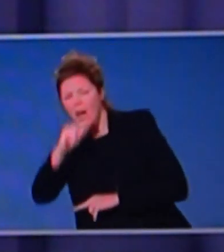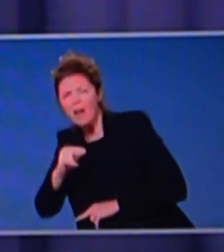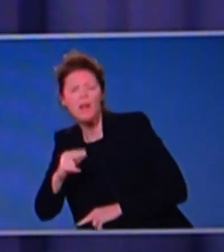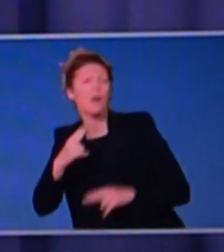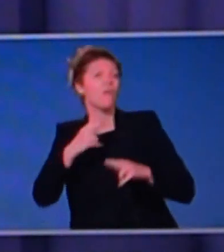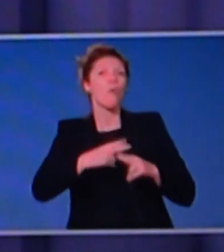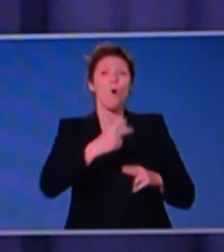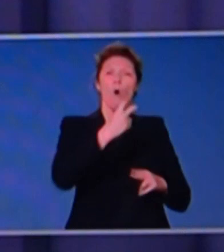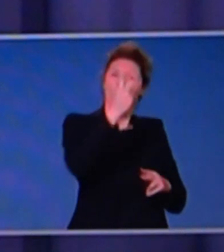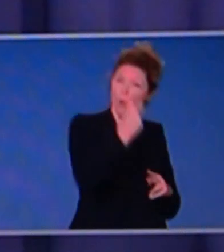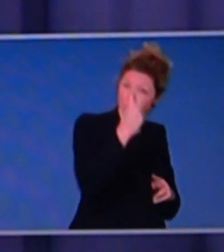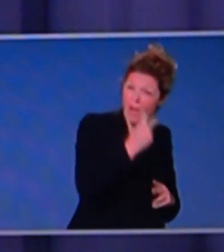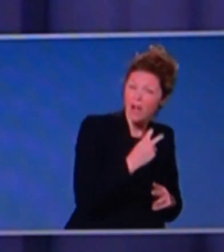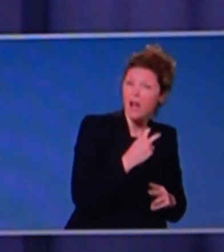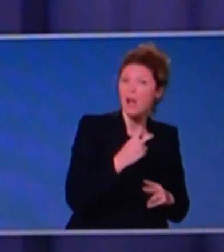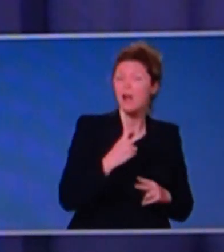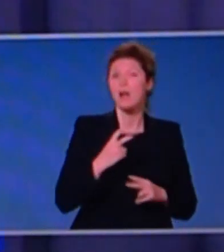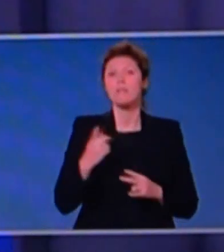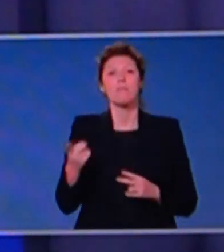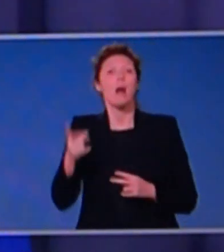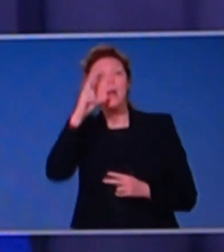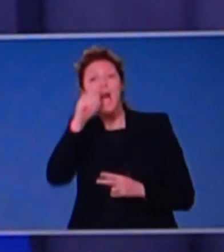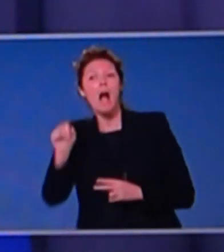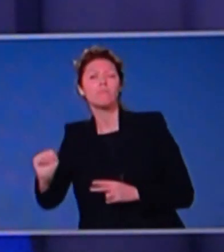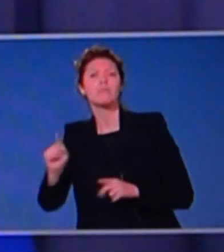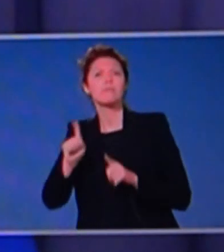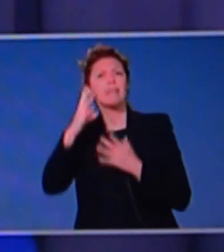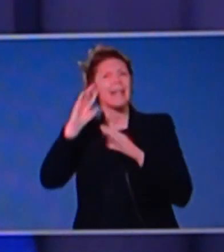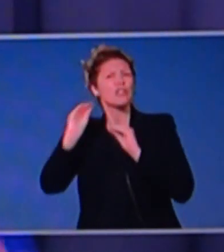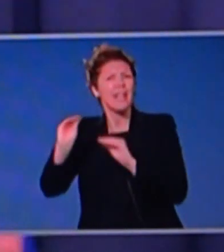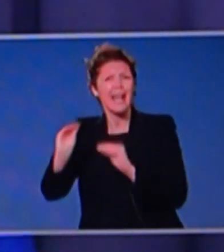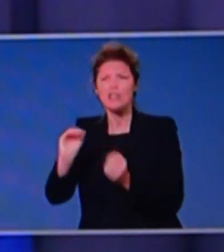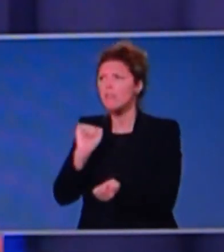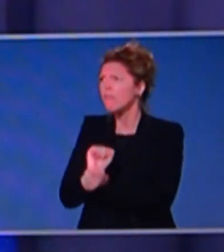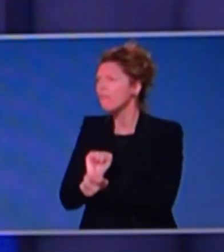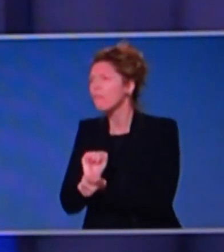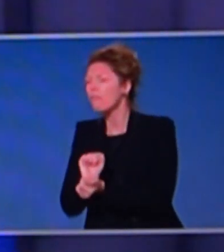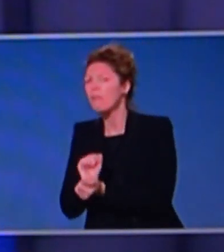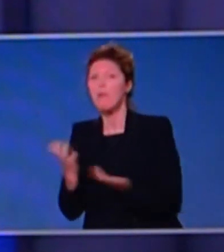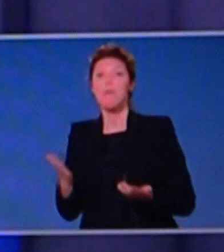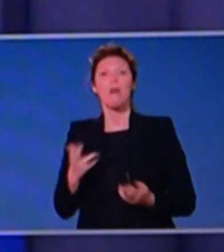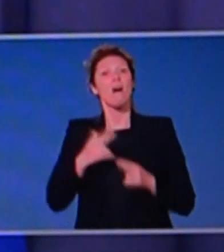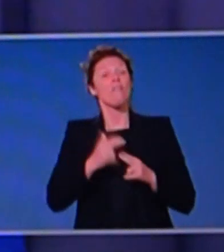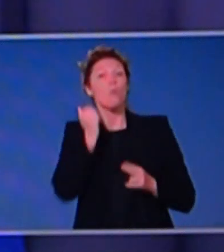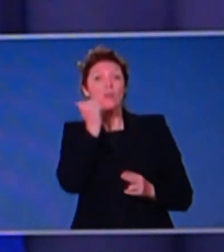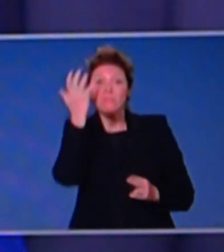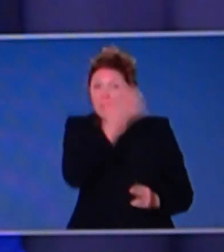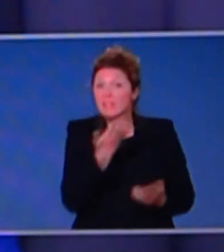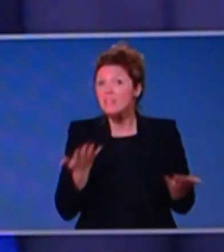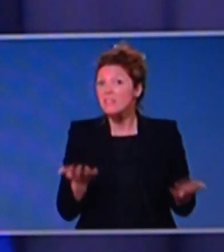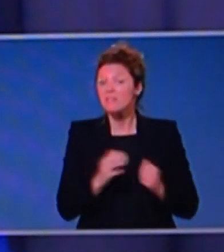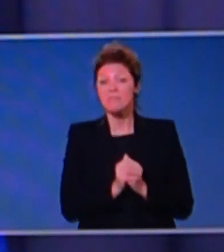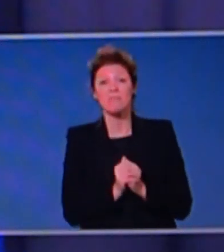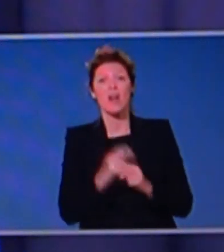particularly challenged with the breaks in their education, our Indigenous Australians, our emergency frontline workers. And we